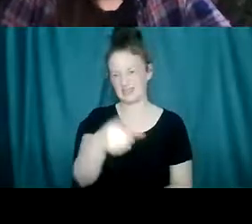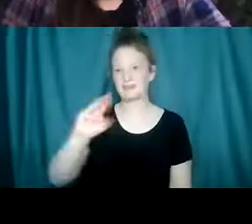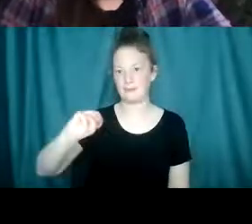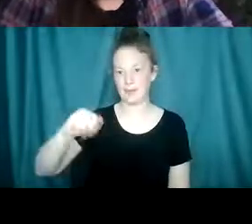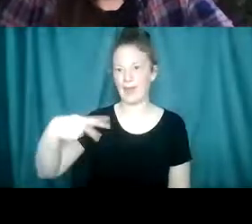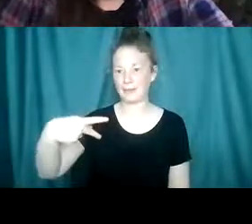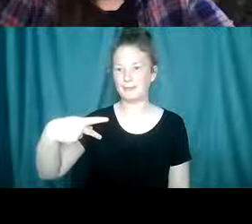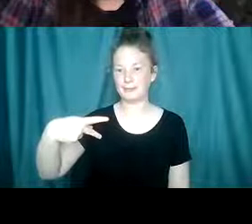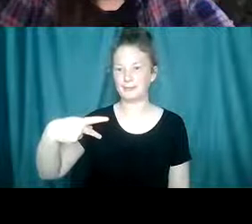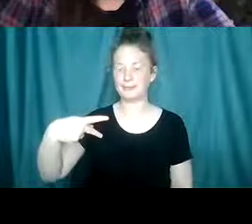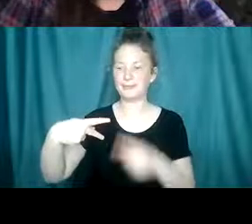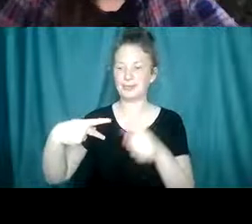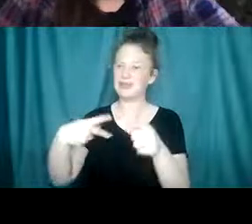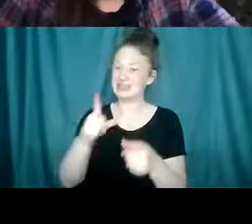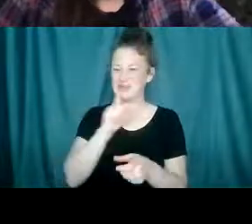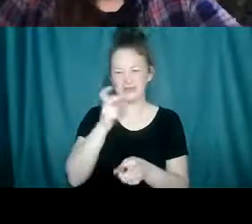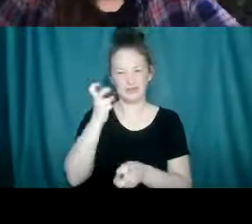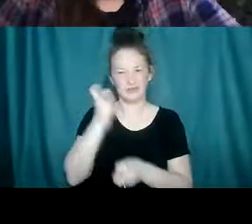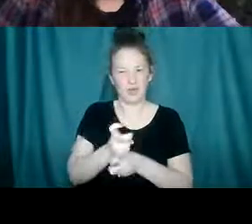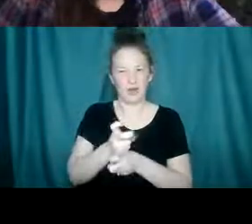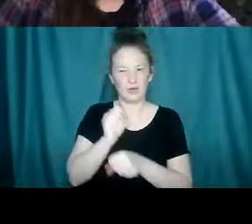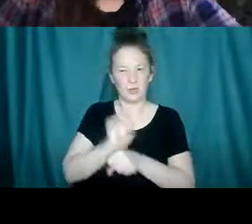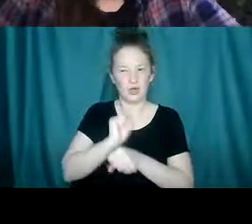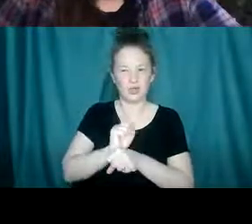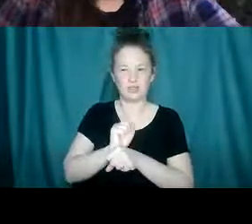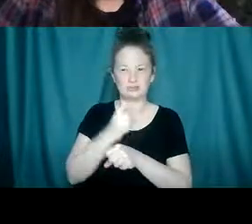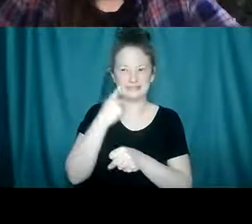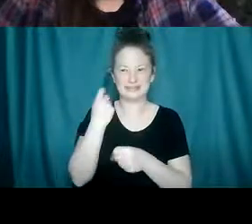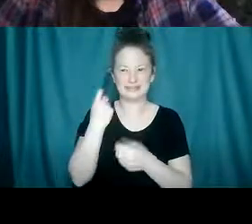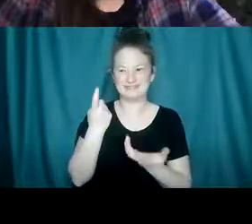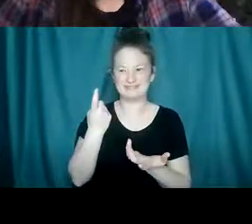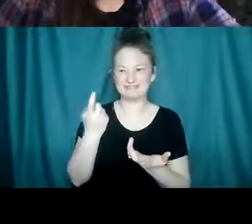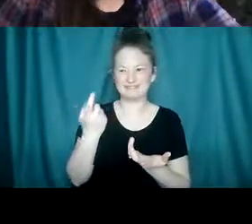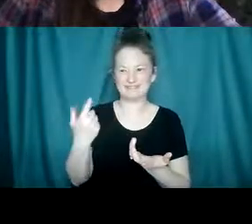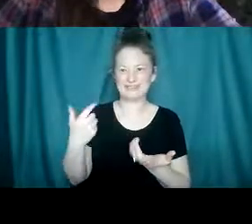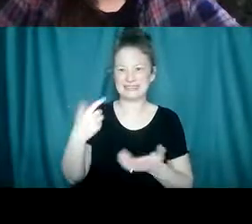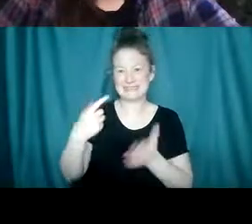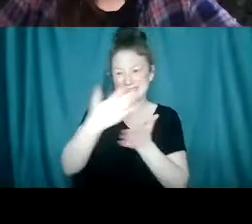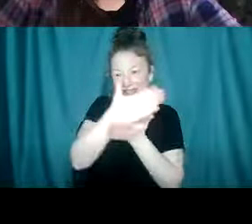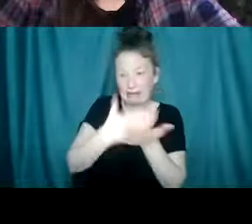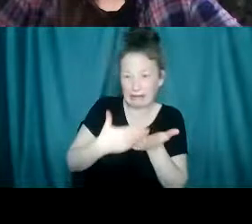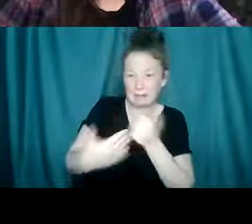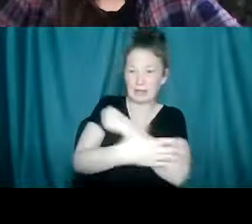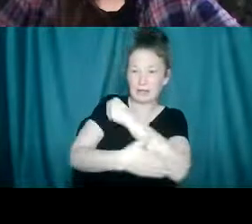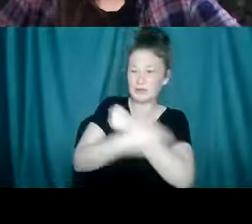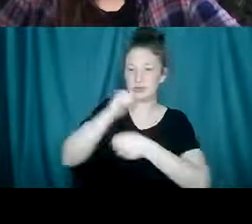very difficult to do because a lot of us don't necessarily share our information,